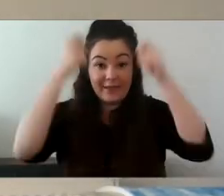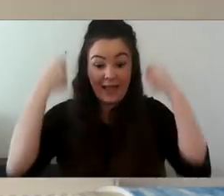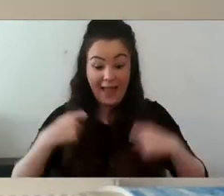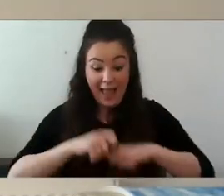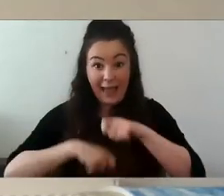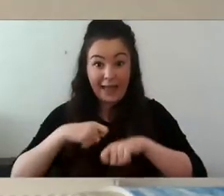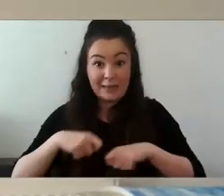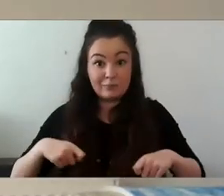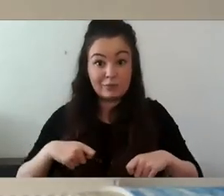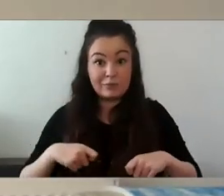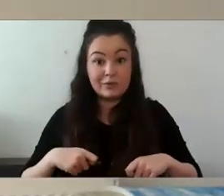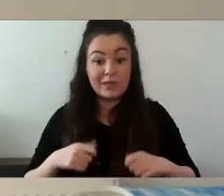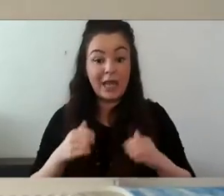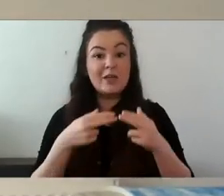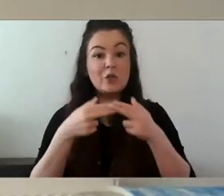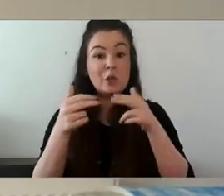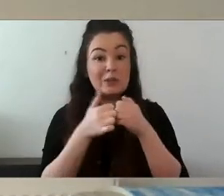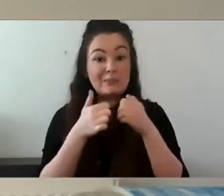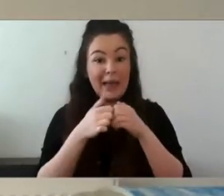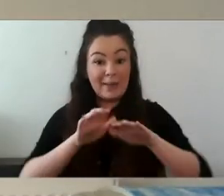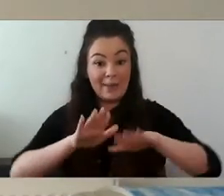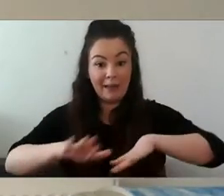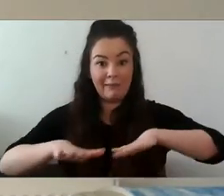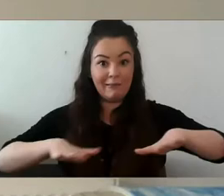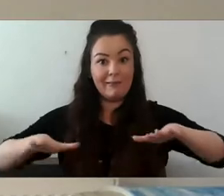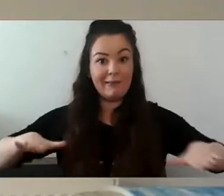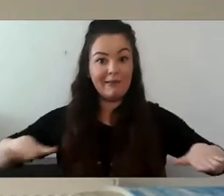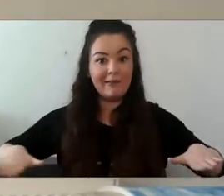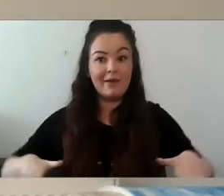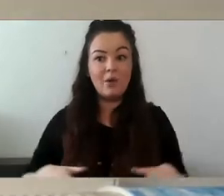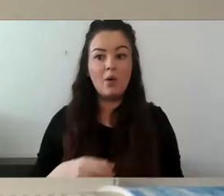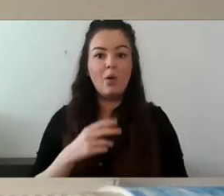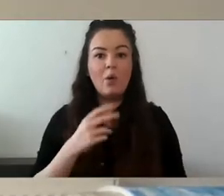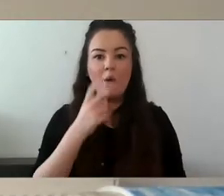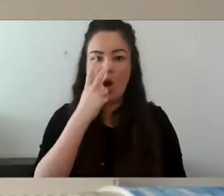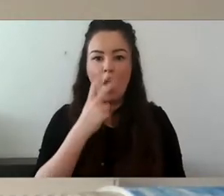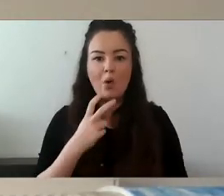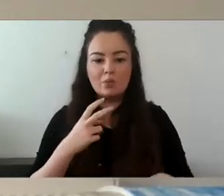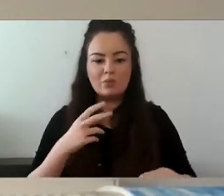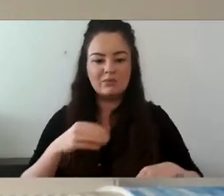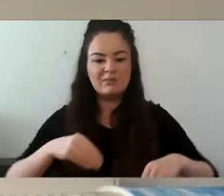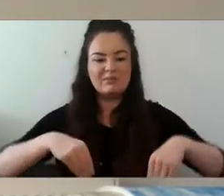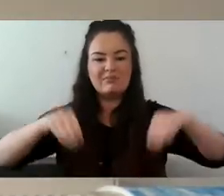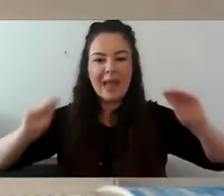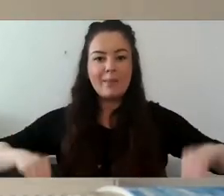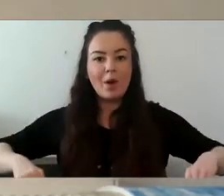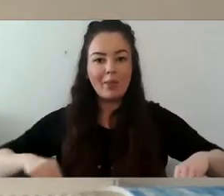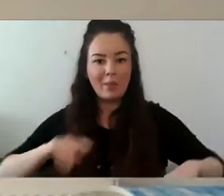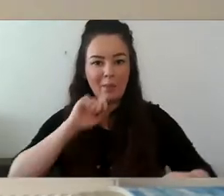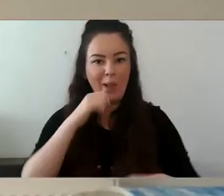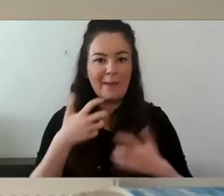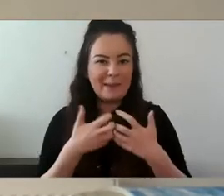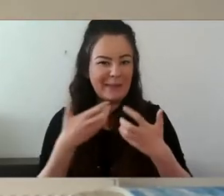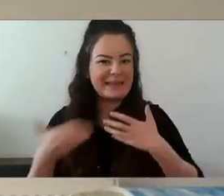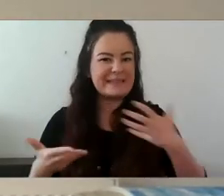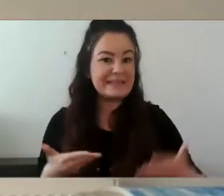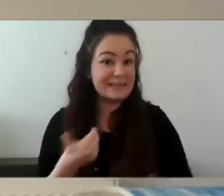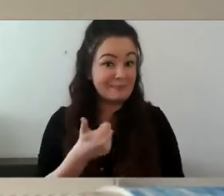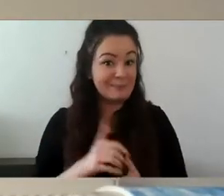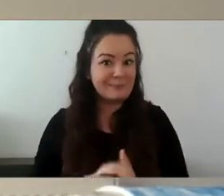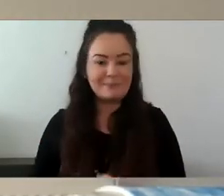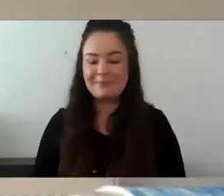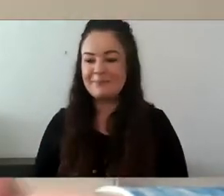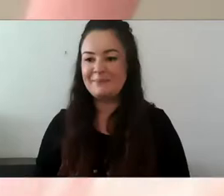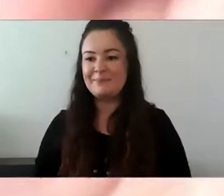on, and put some newspaper out or an old white clean tablecloth, because this will get quite messy